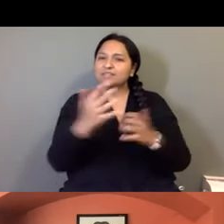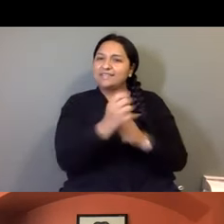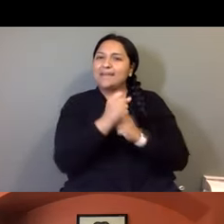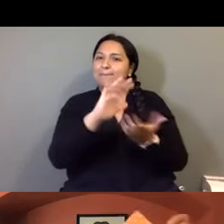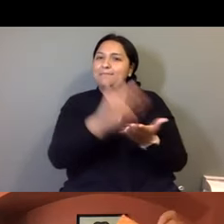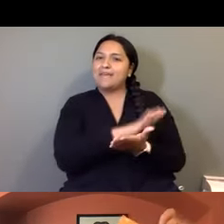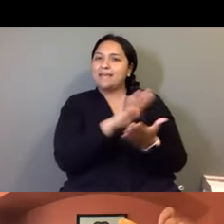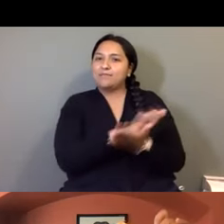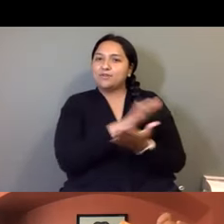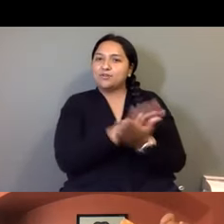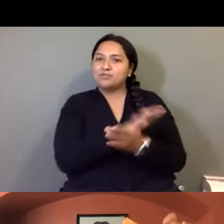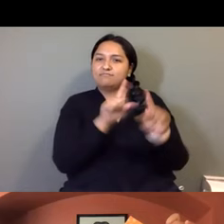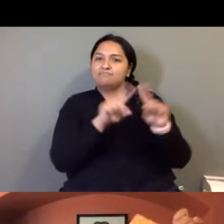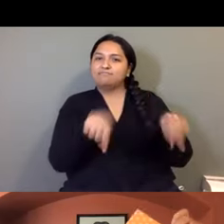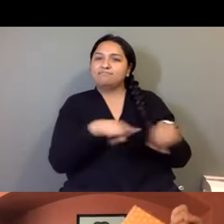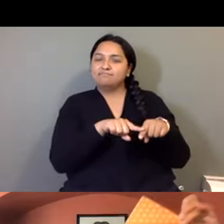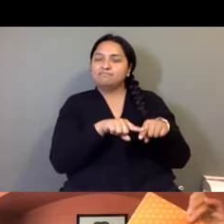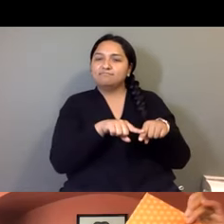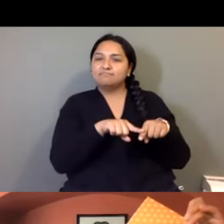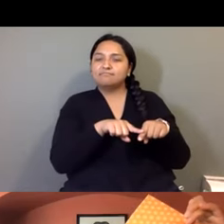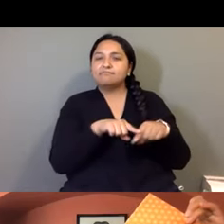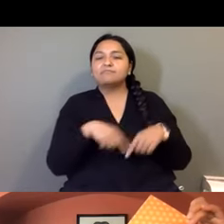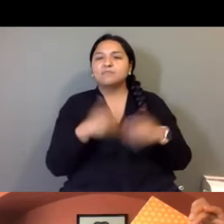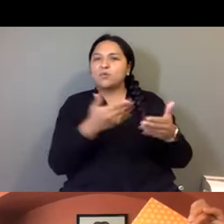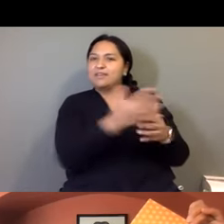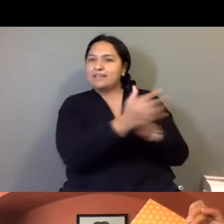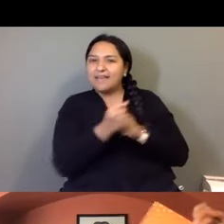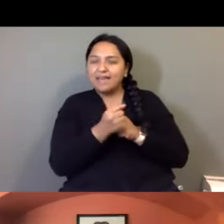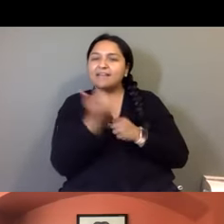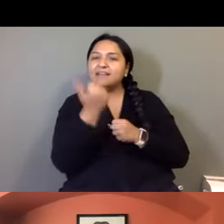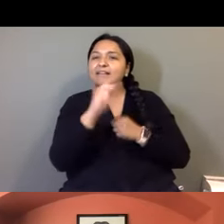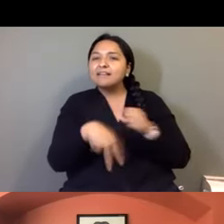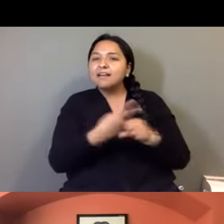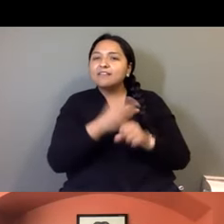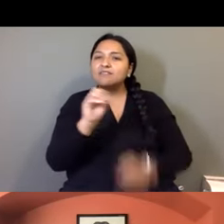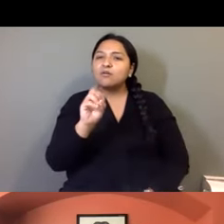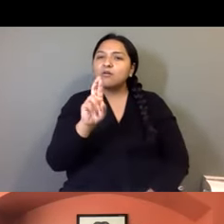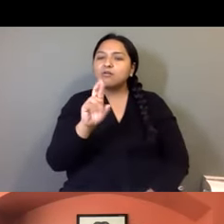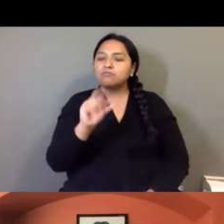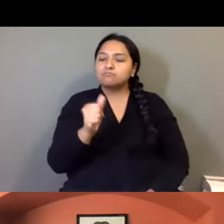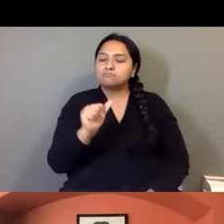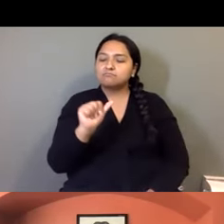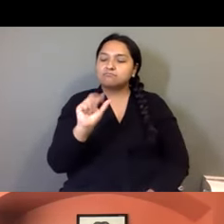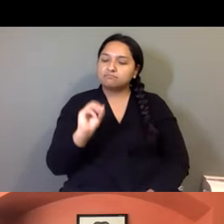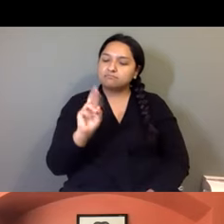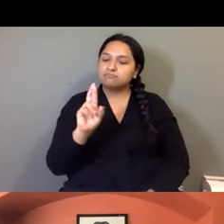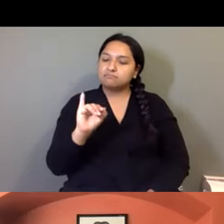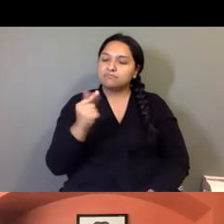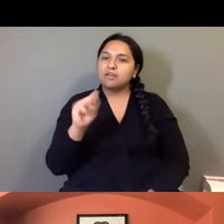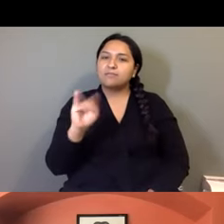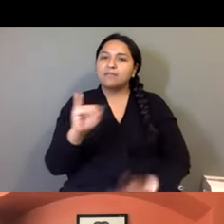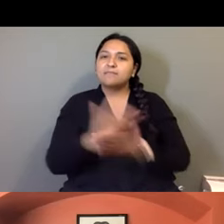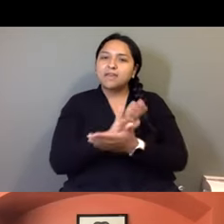before we get started, a square sheet of paper or a piece of origami so that you can join us.